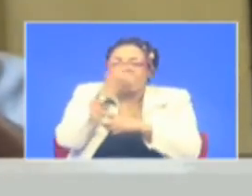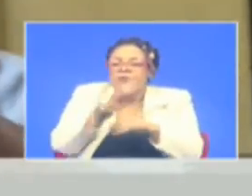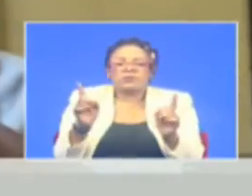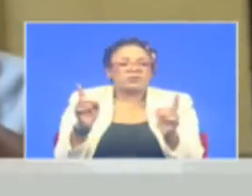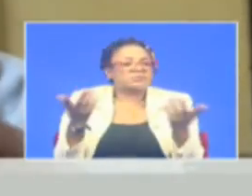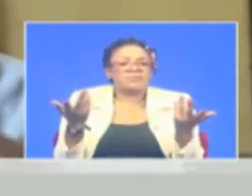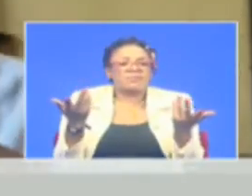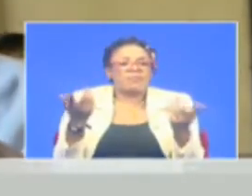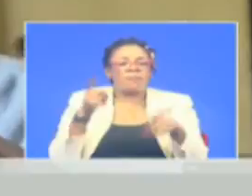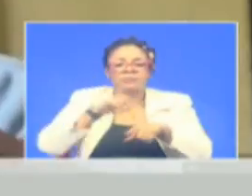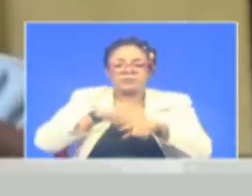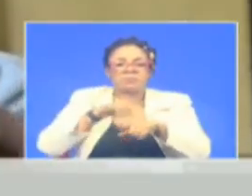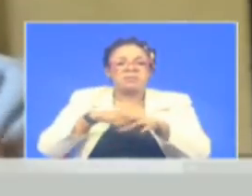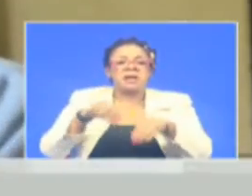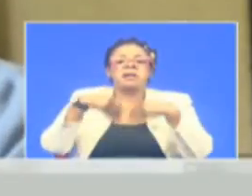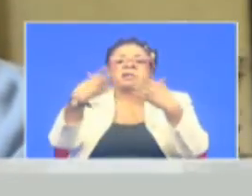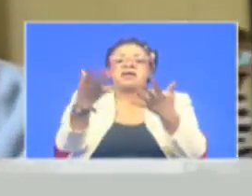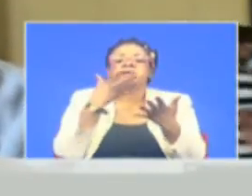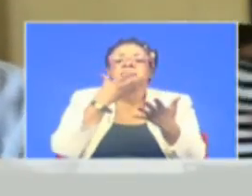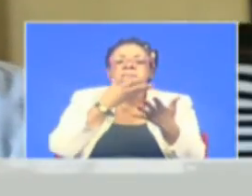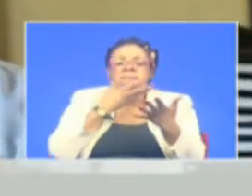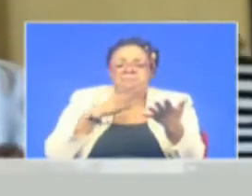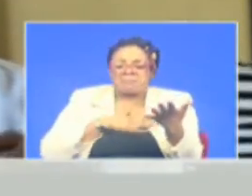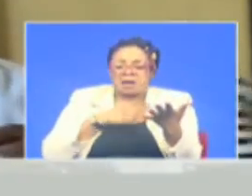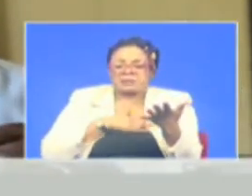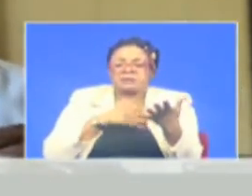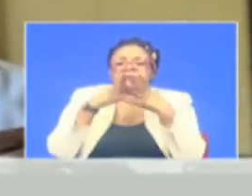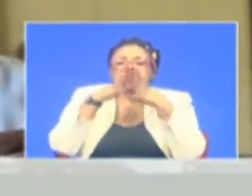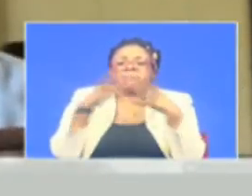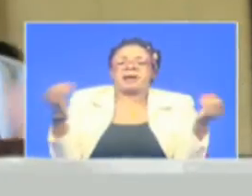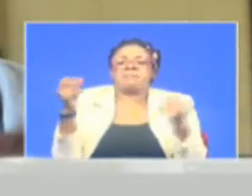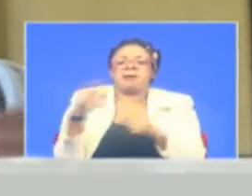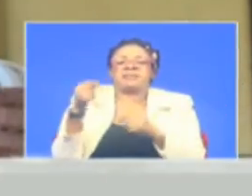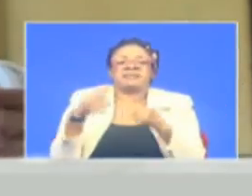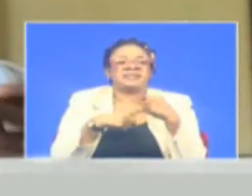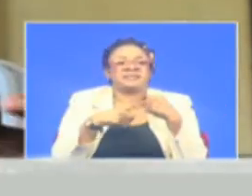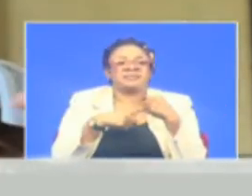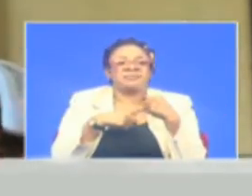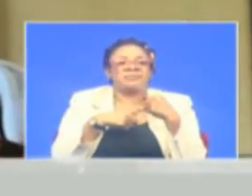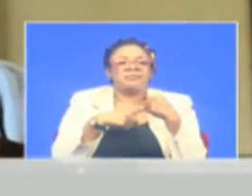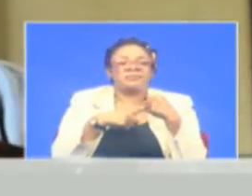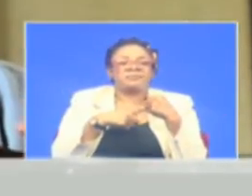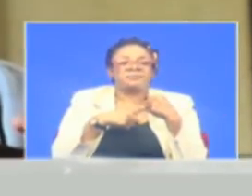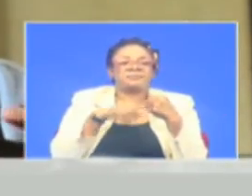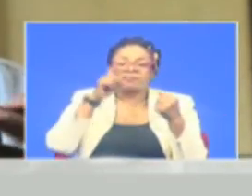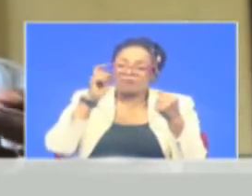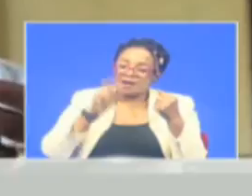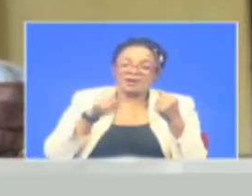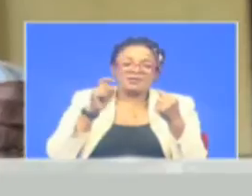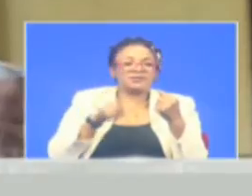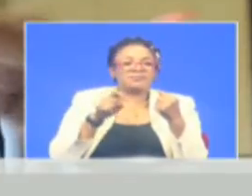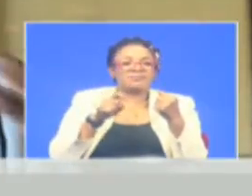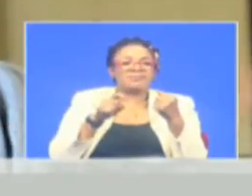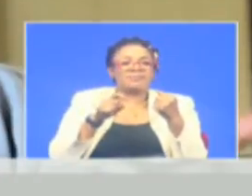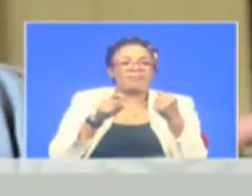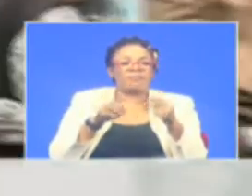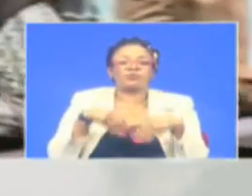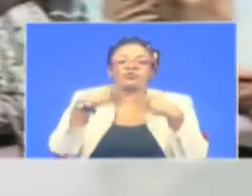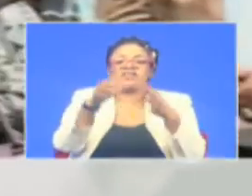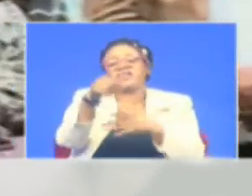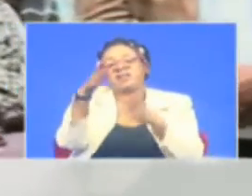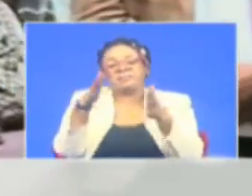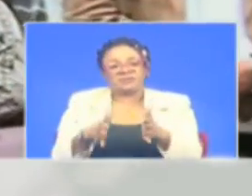Unfortunately, when I gave mine, it disappeared for 6 months. So I had to move now to give to somebody